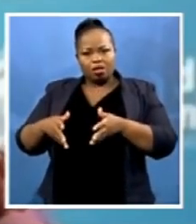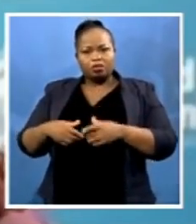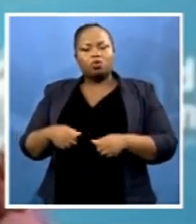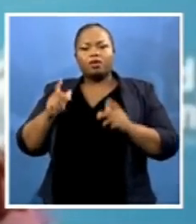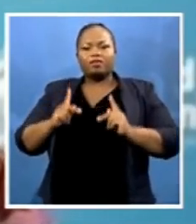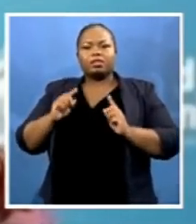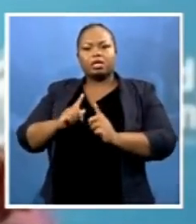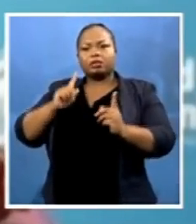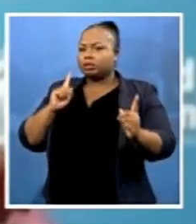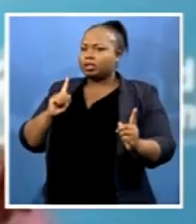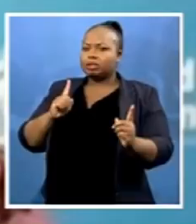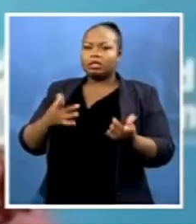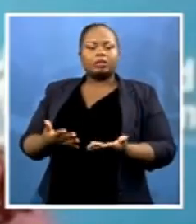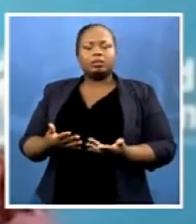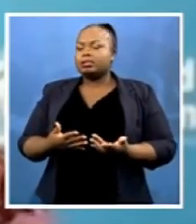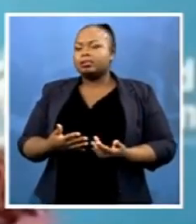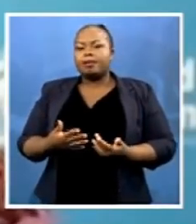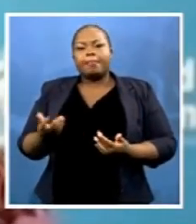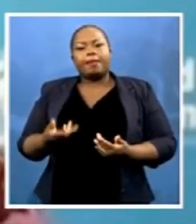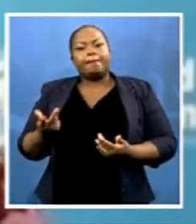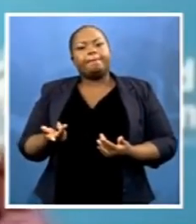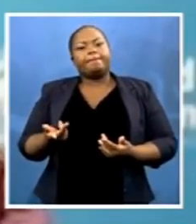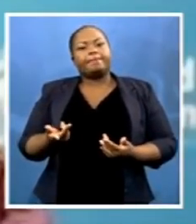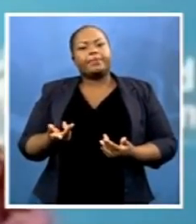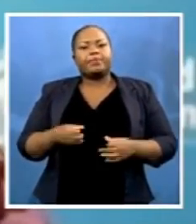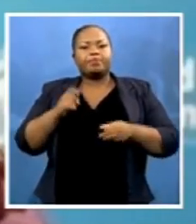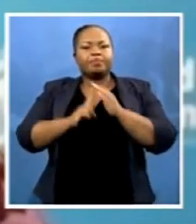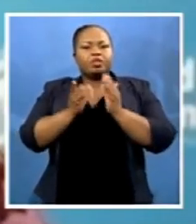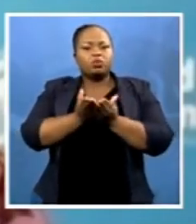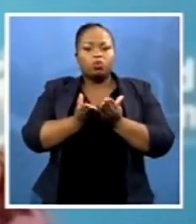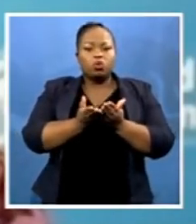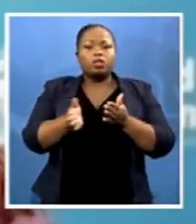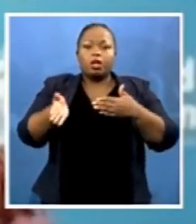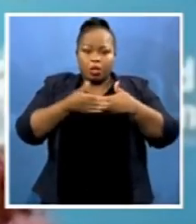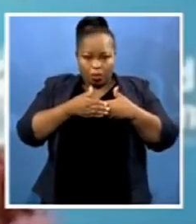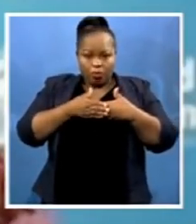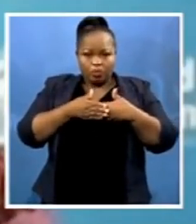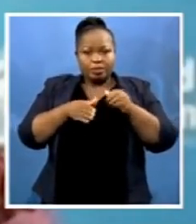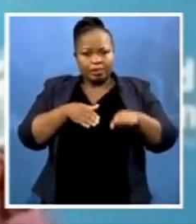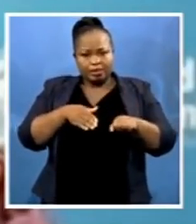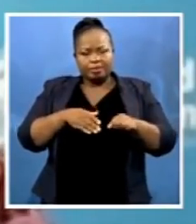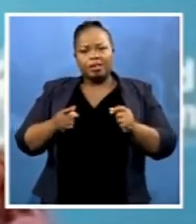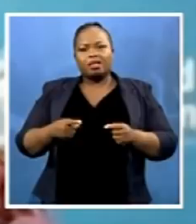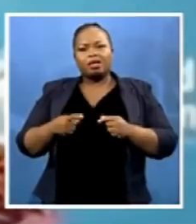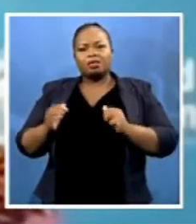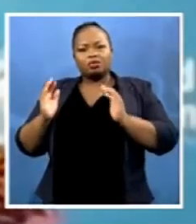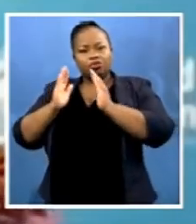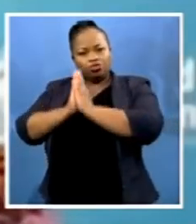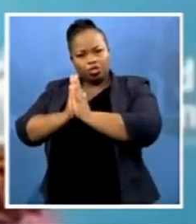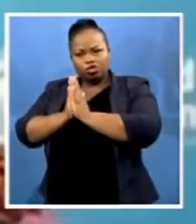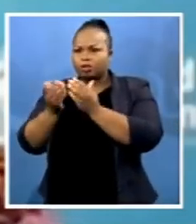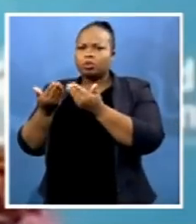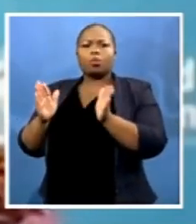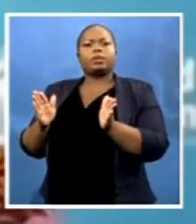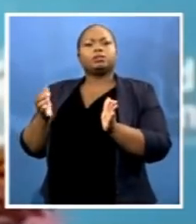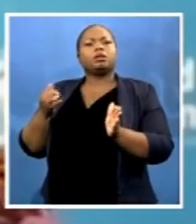as while schools were closed, places of worship were kept open, so that gathering